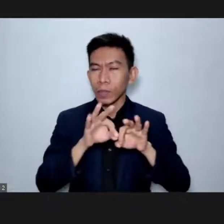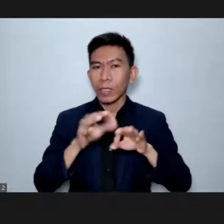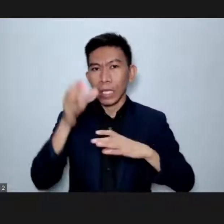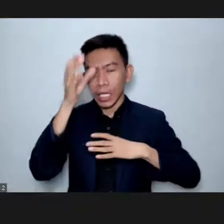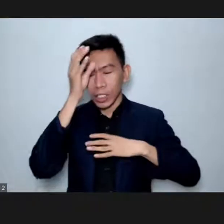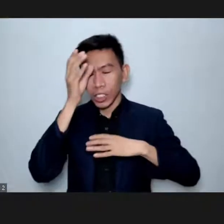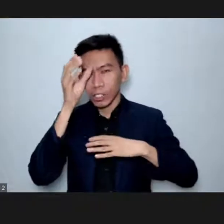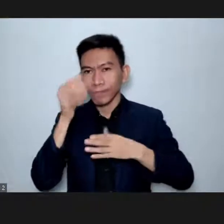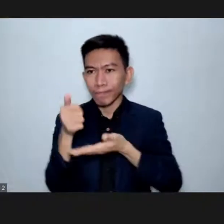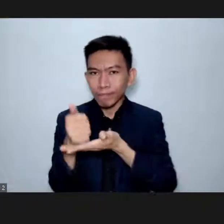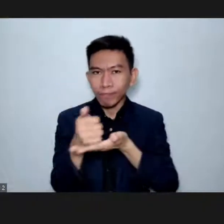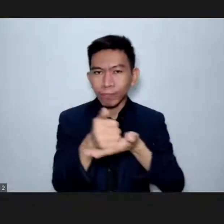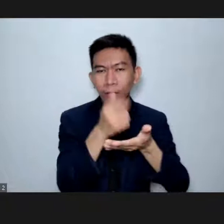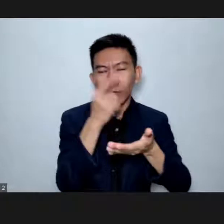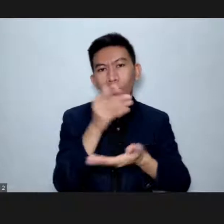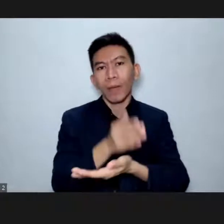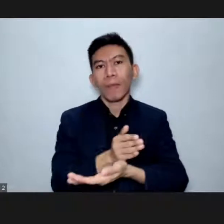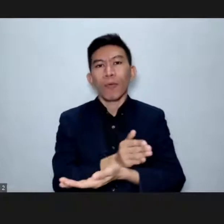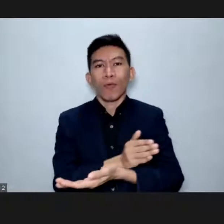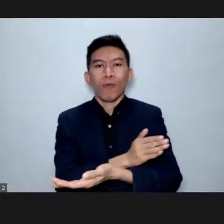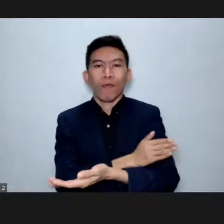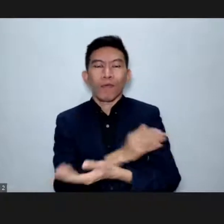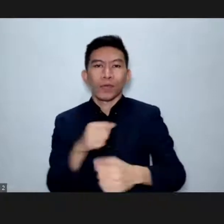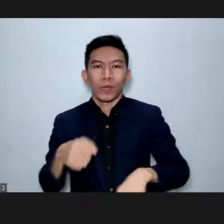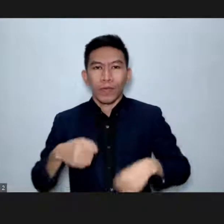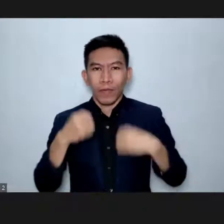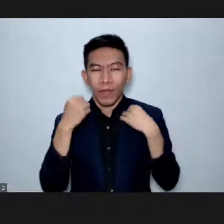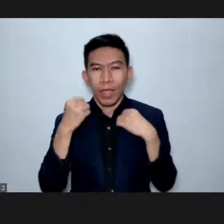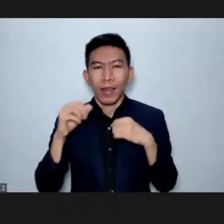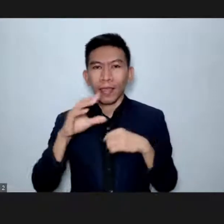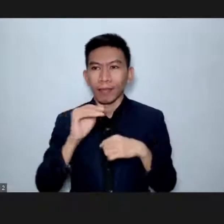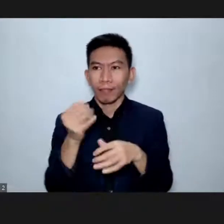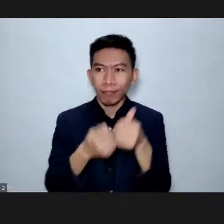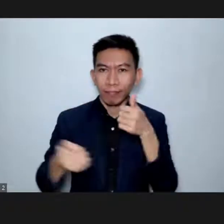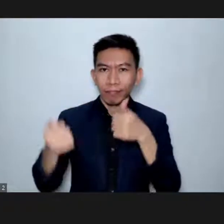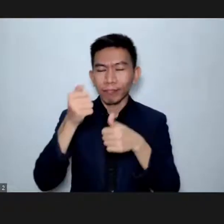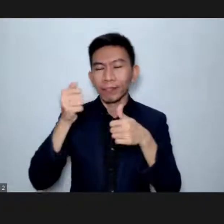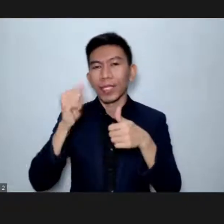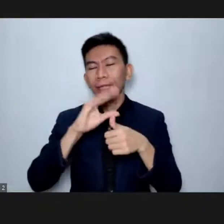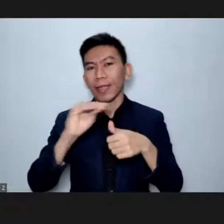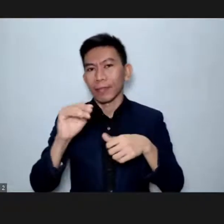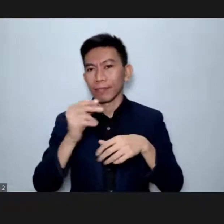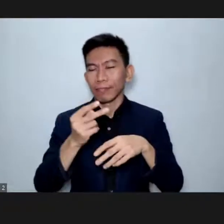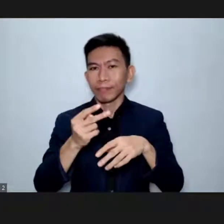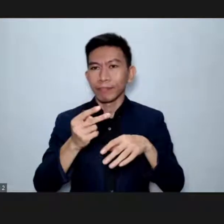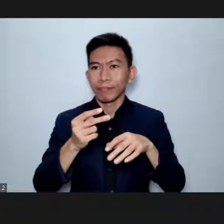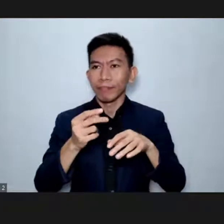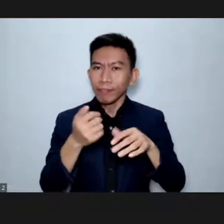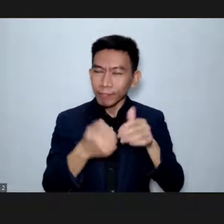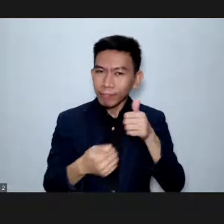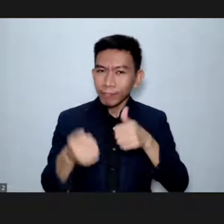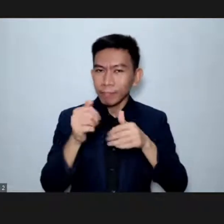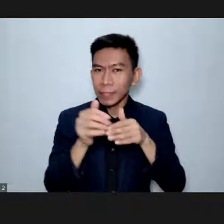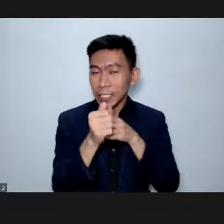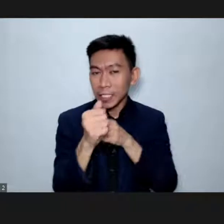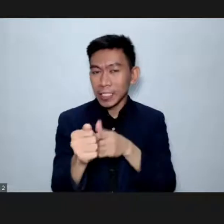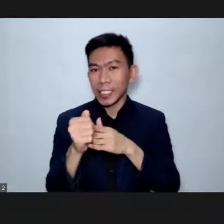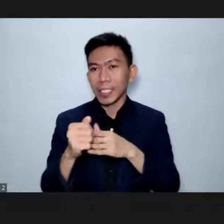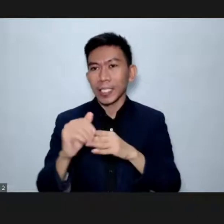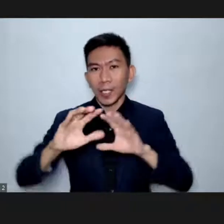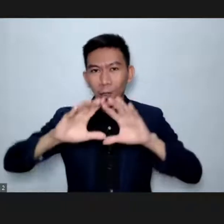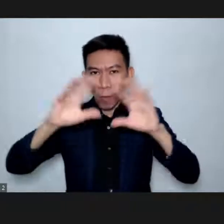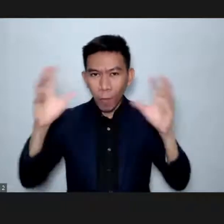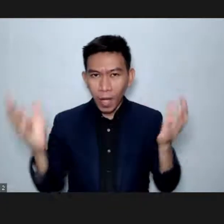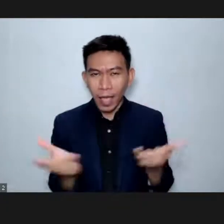increase survivorship. Your leadership in shepherding the Global Initiative for Childhood Cancer,